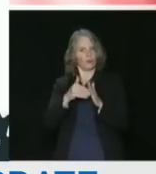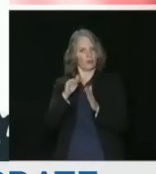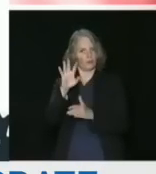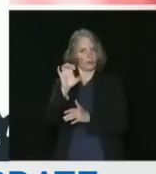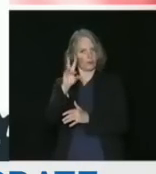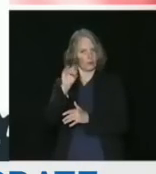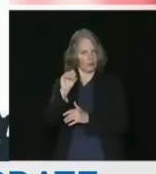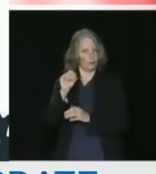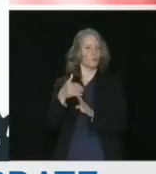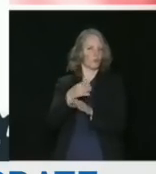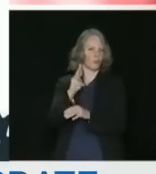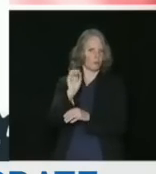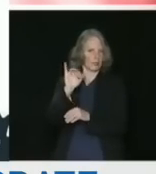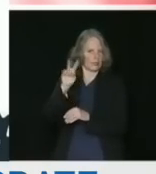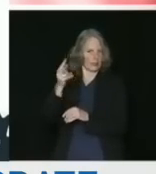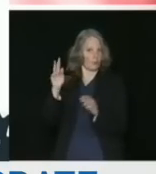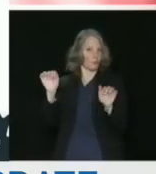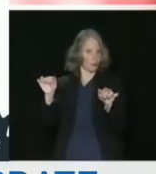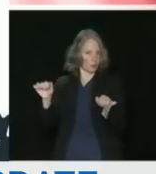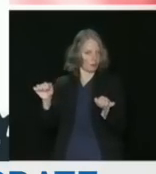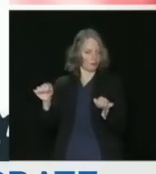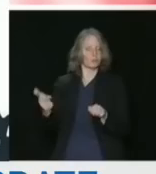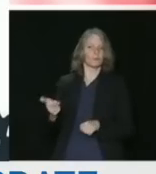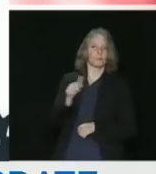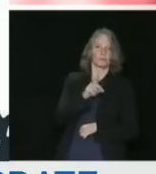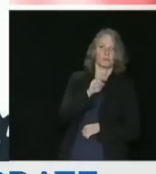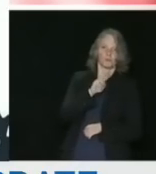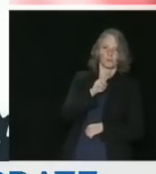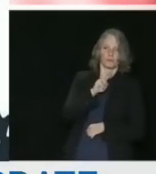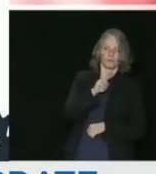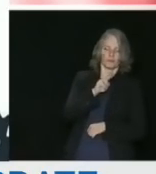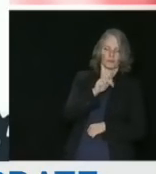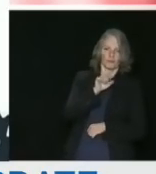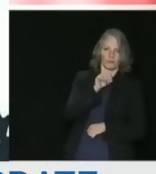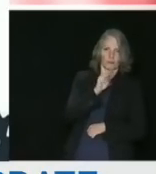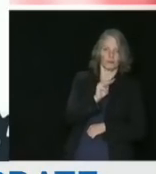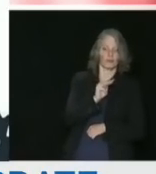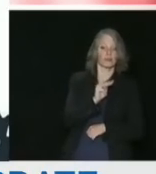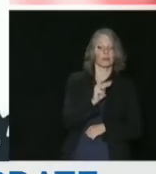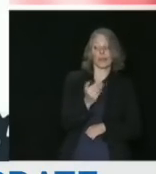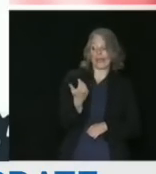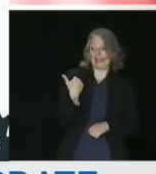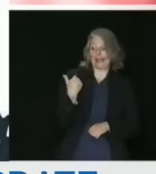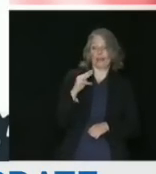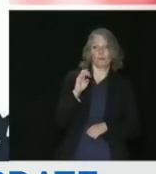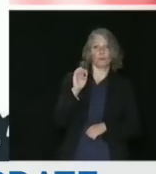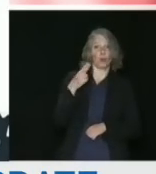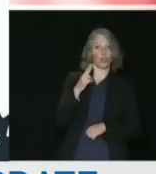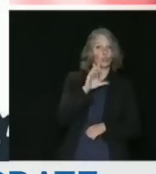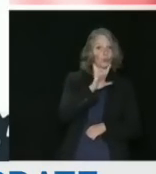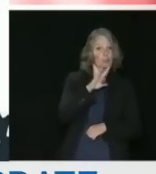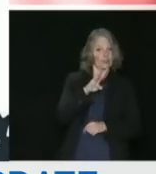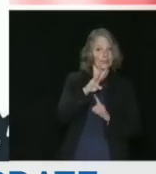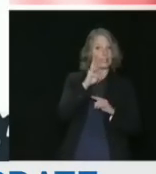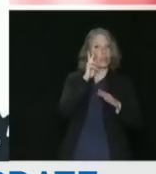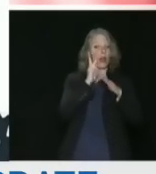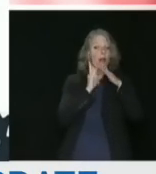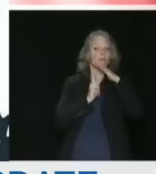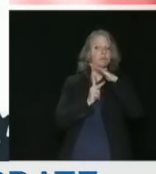24,570 by May 2nd. Slide 10. The March 26th long-range forecast predicted what could happen